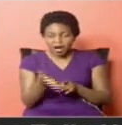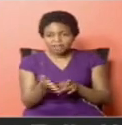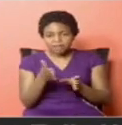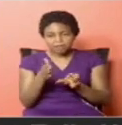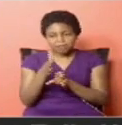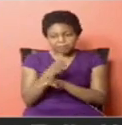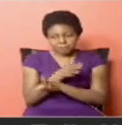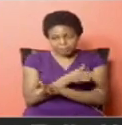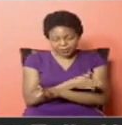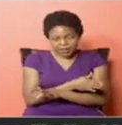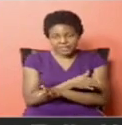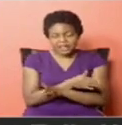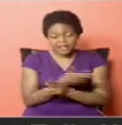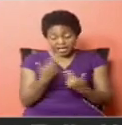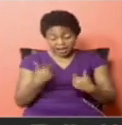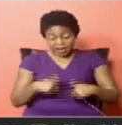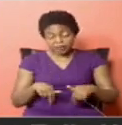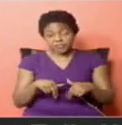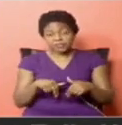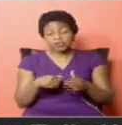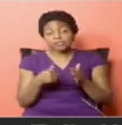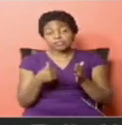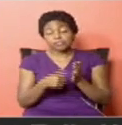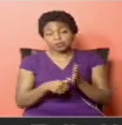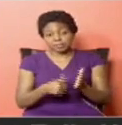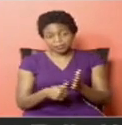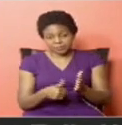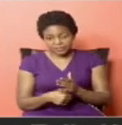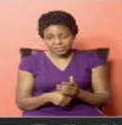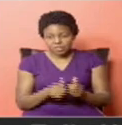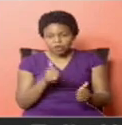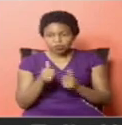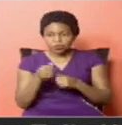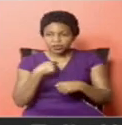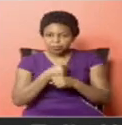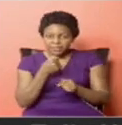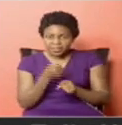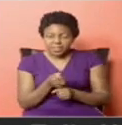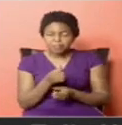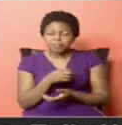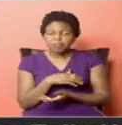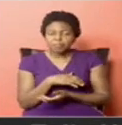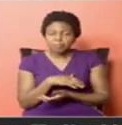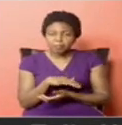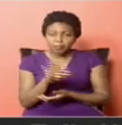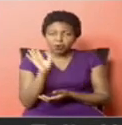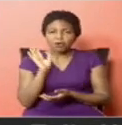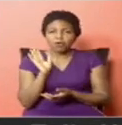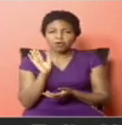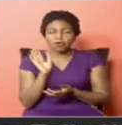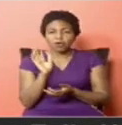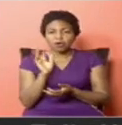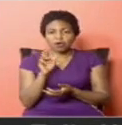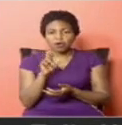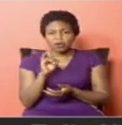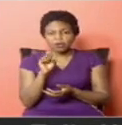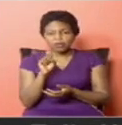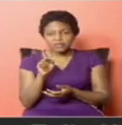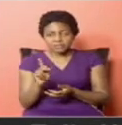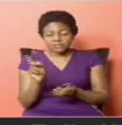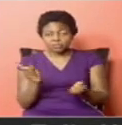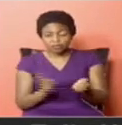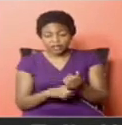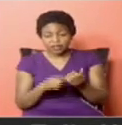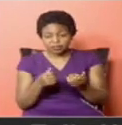pre-existing health conditions, which make them highly susceptible to infections,